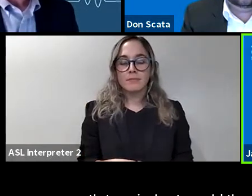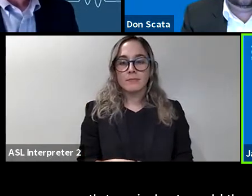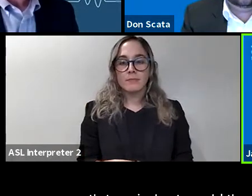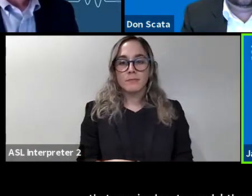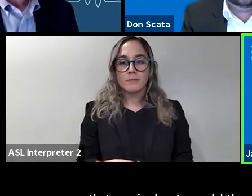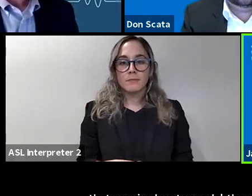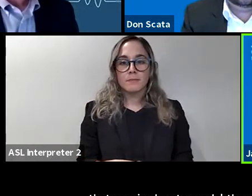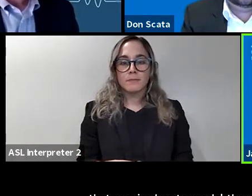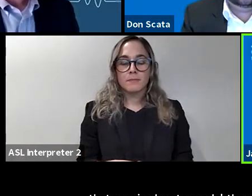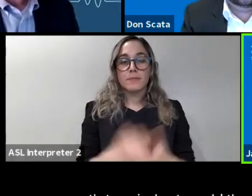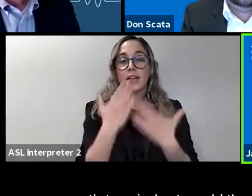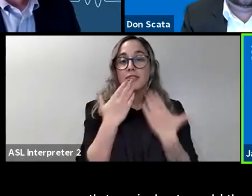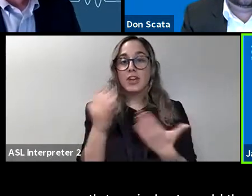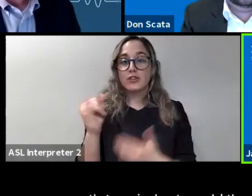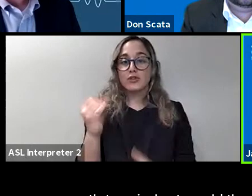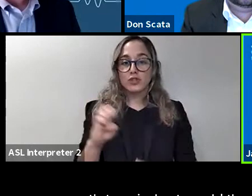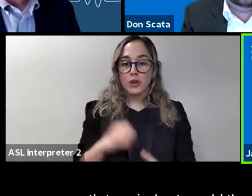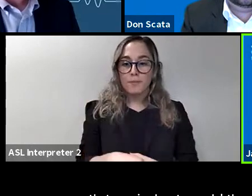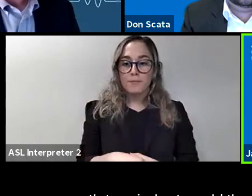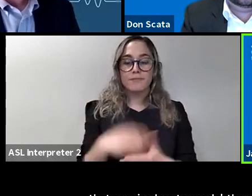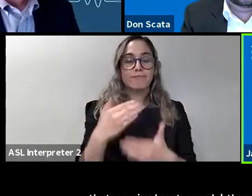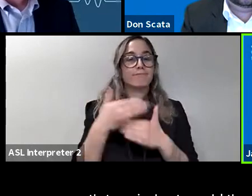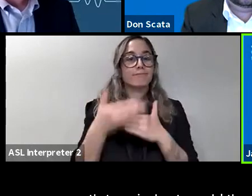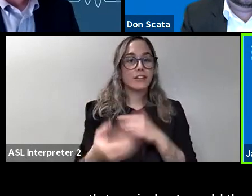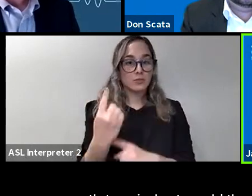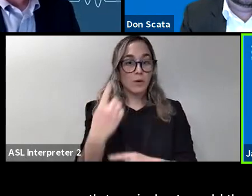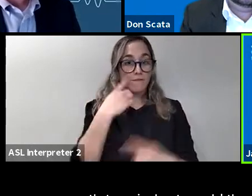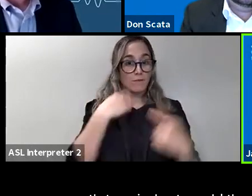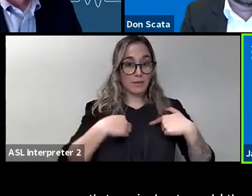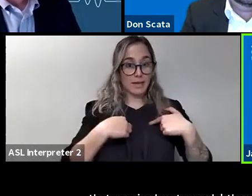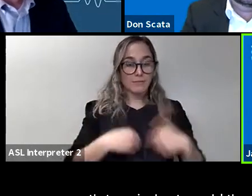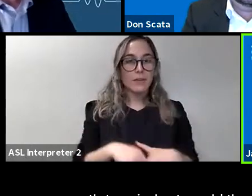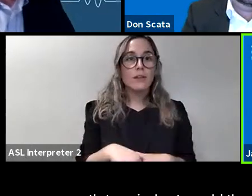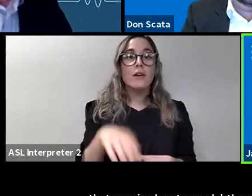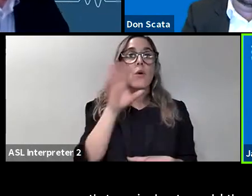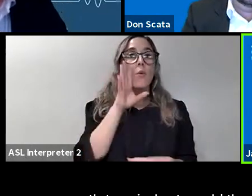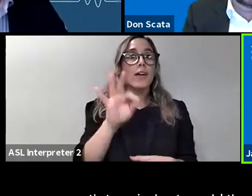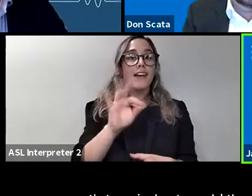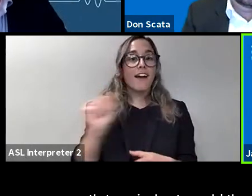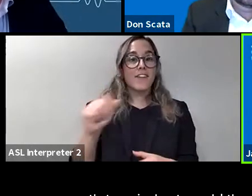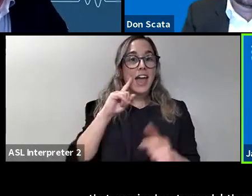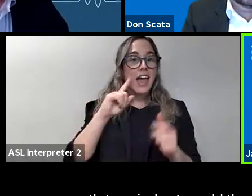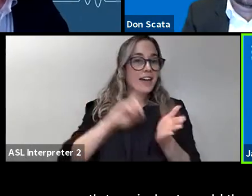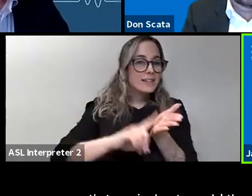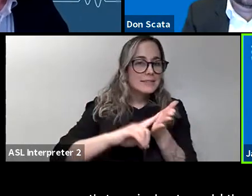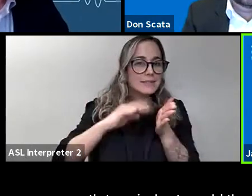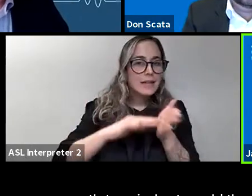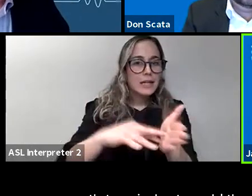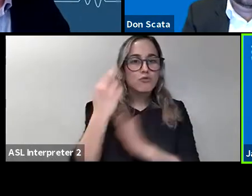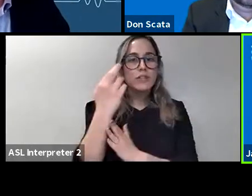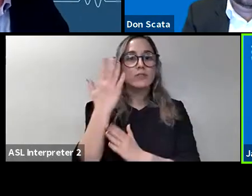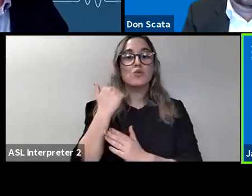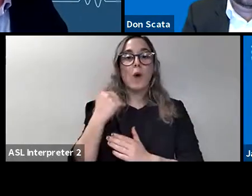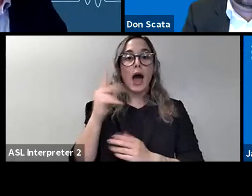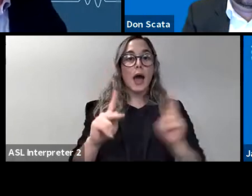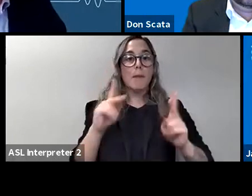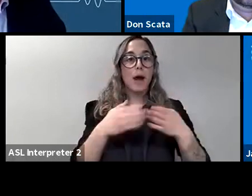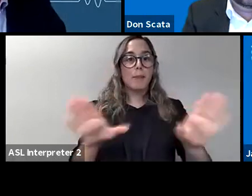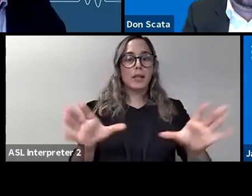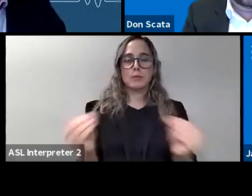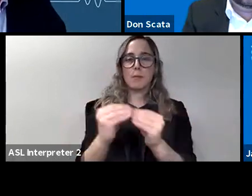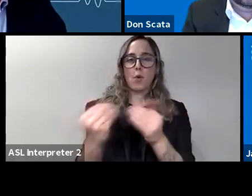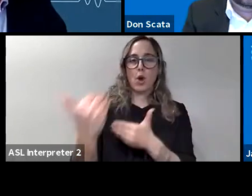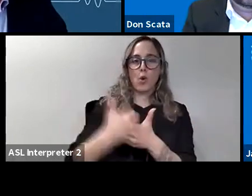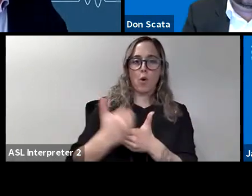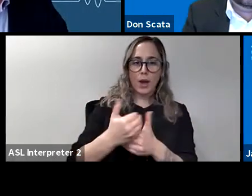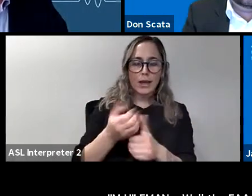Thanks, Joe. Next question is for me. Will the FAA study the reasons why the public is more annoyed with